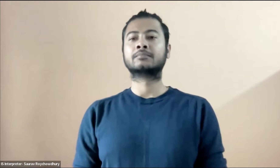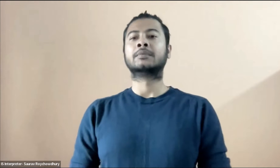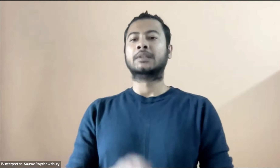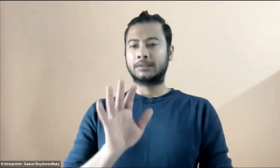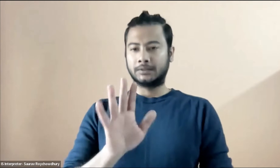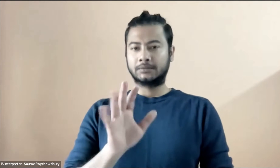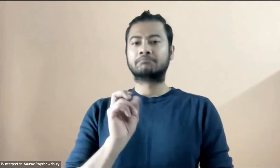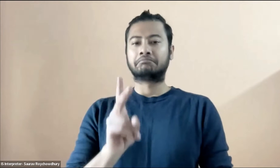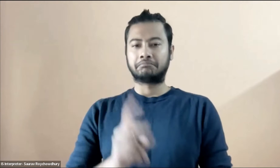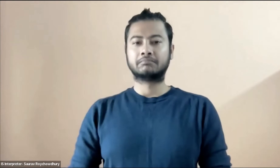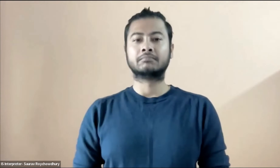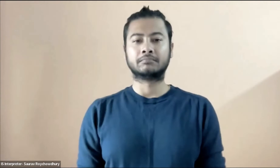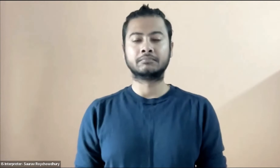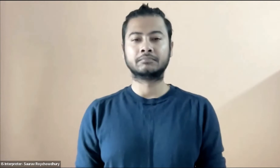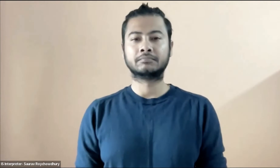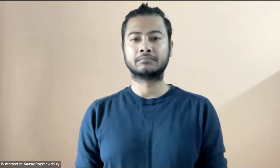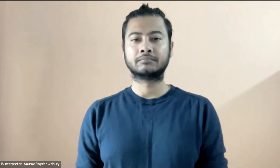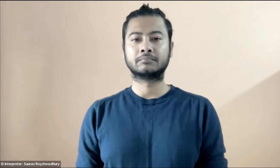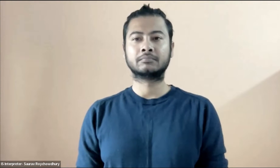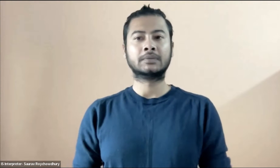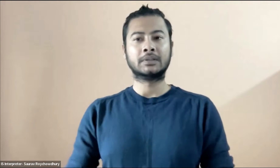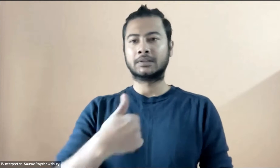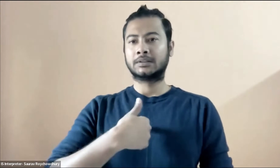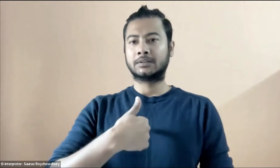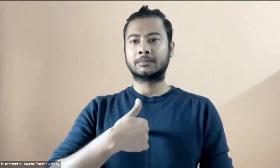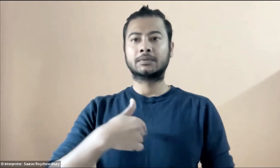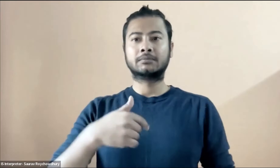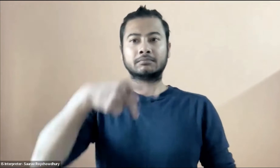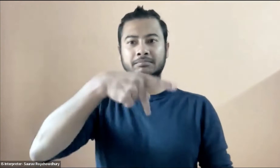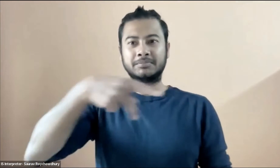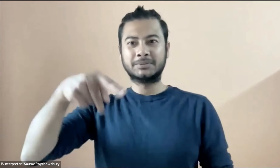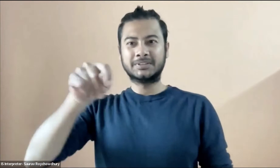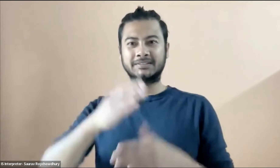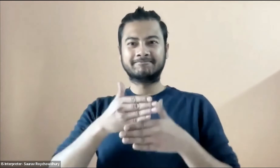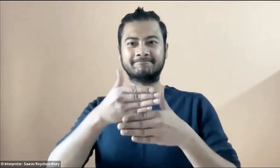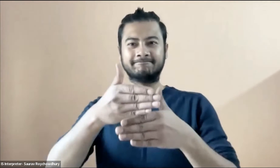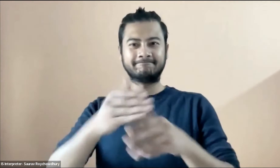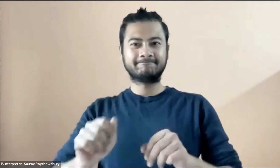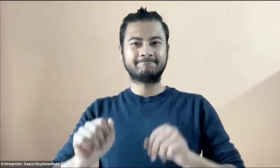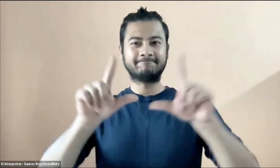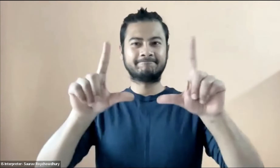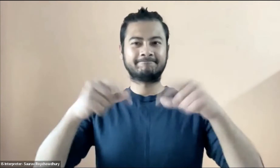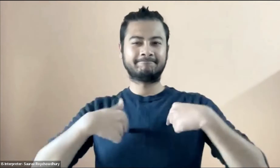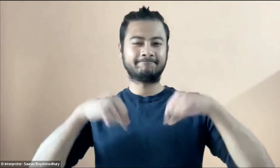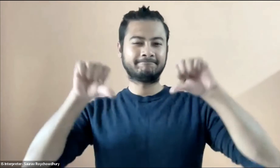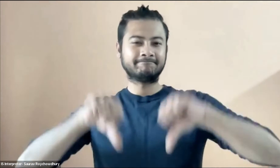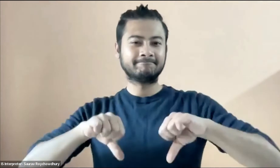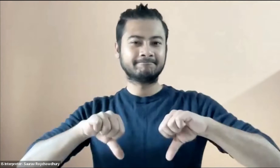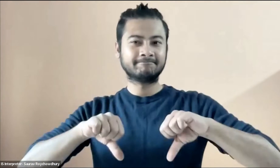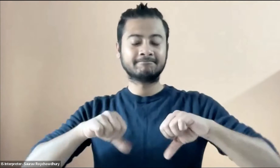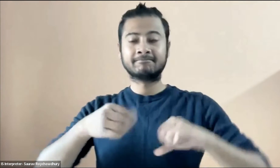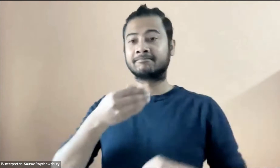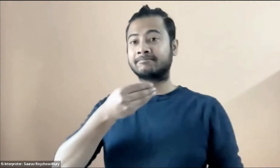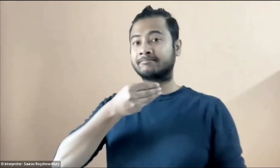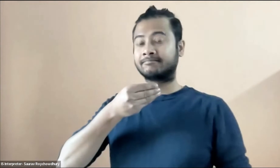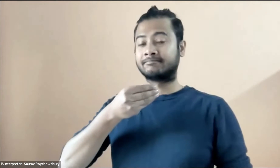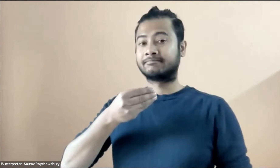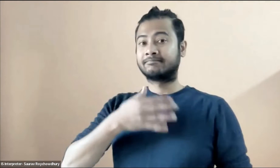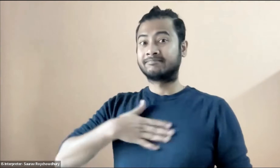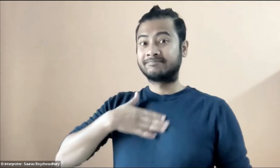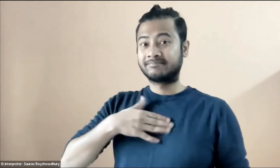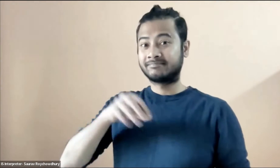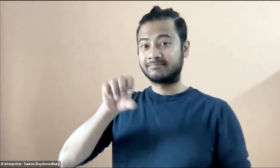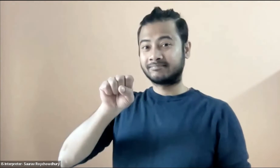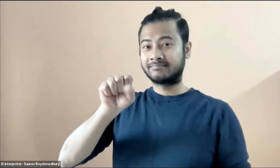okay. I'm not able to share my screen. Sarika, could you please share my